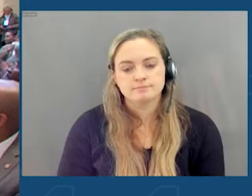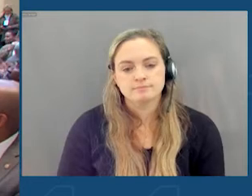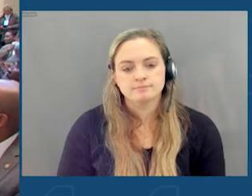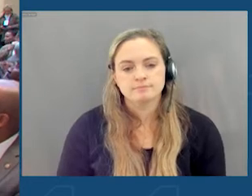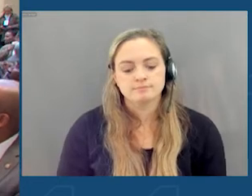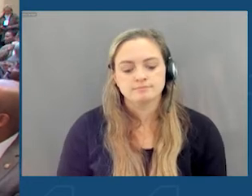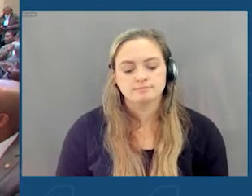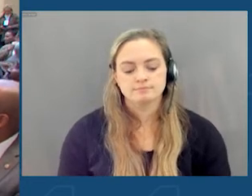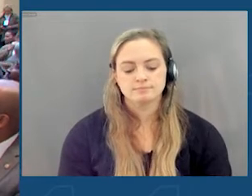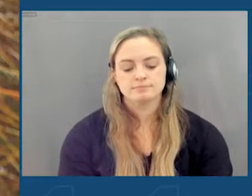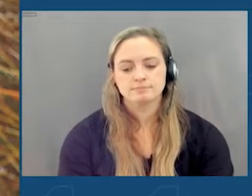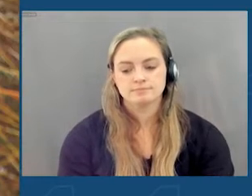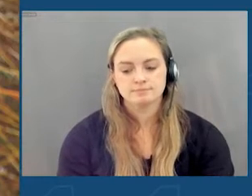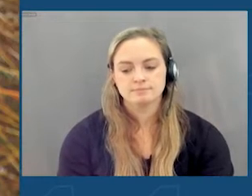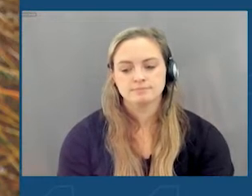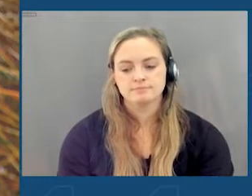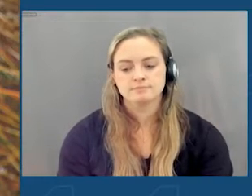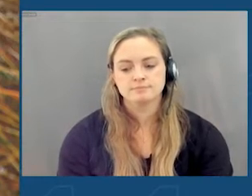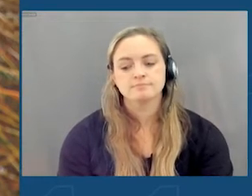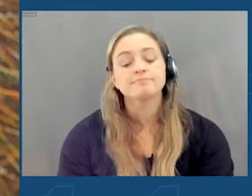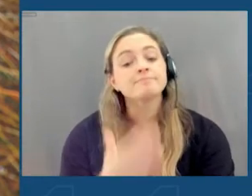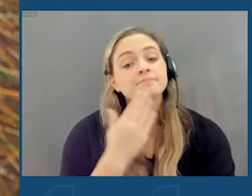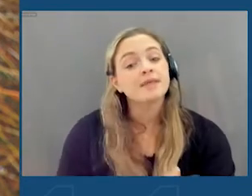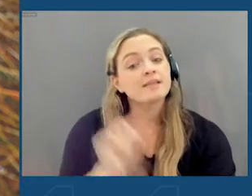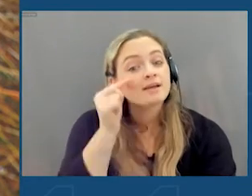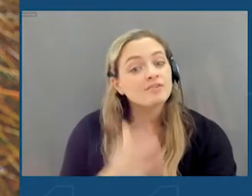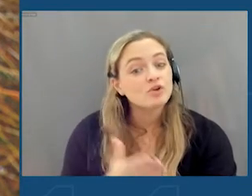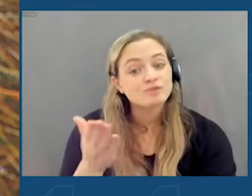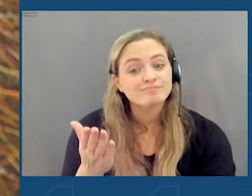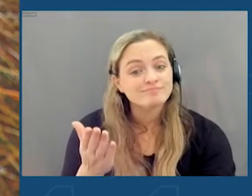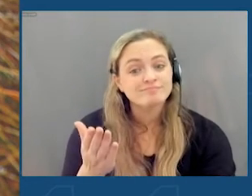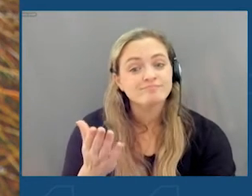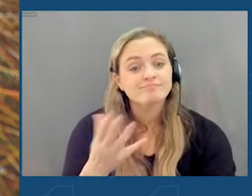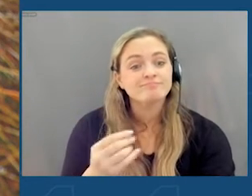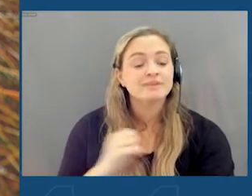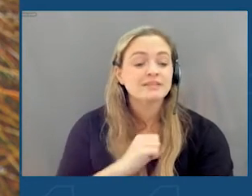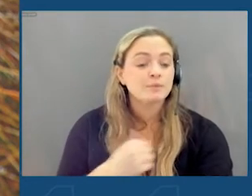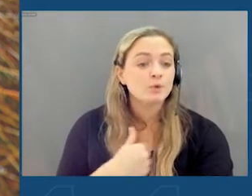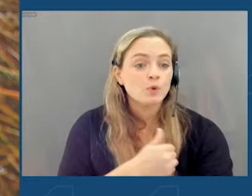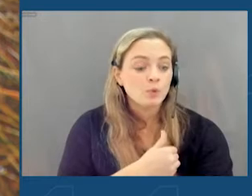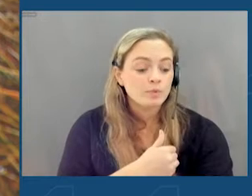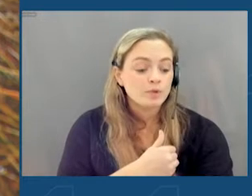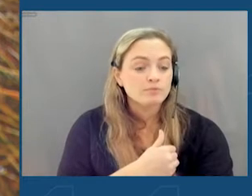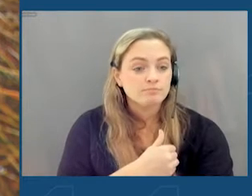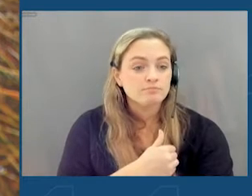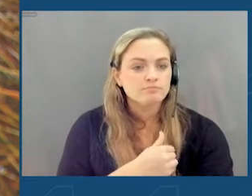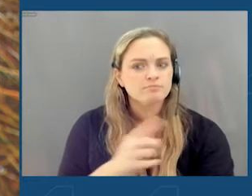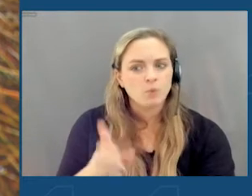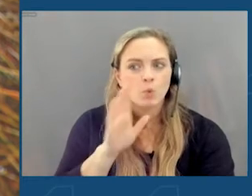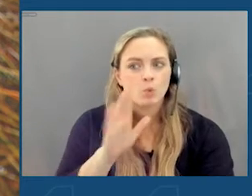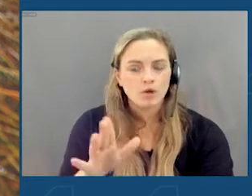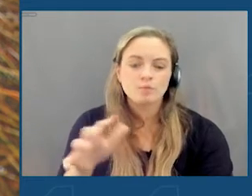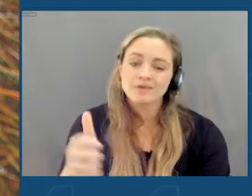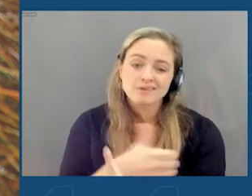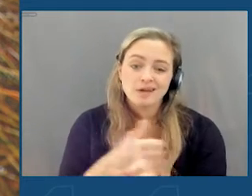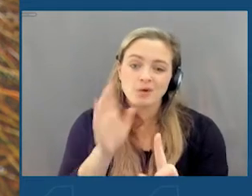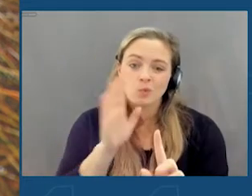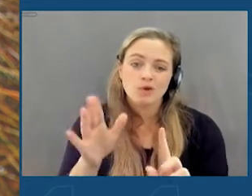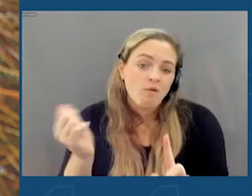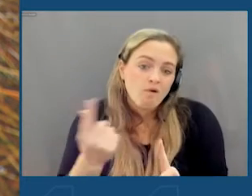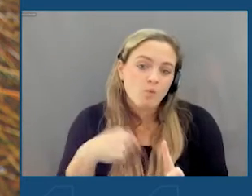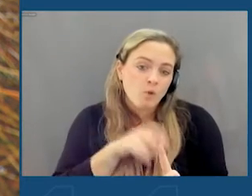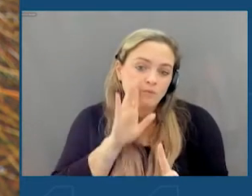And I want to thank the governor. And the Assemblywoman is right. She will be attacked. We will all be attacked.